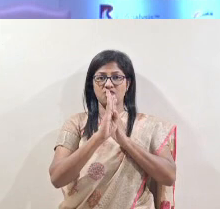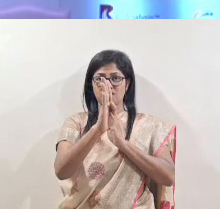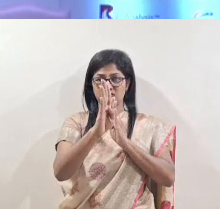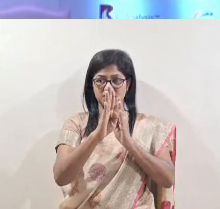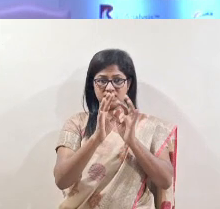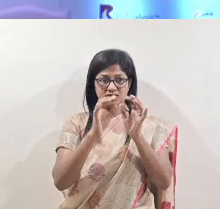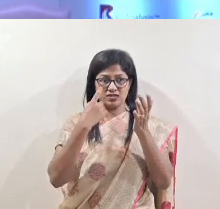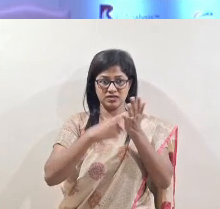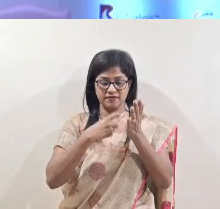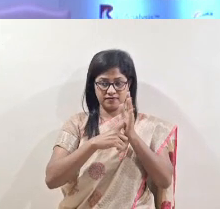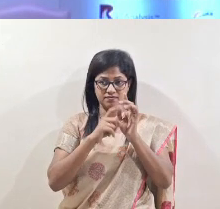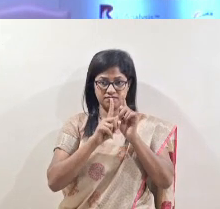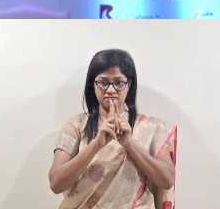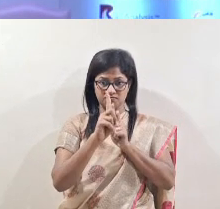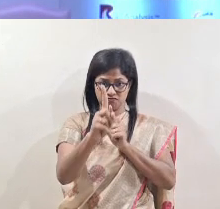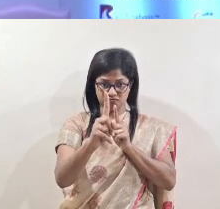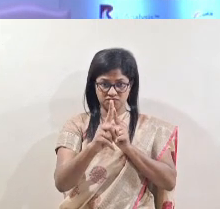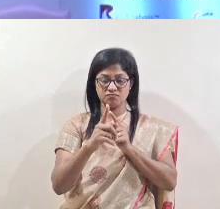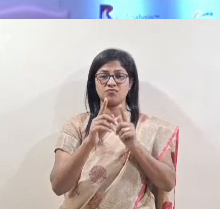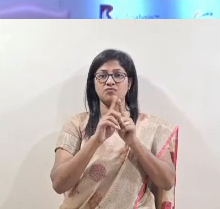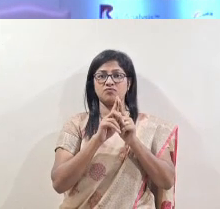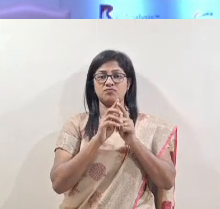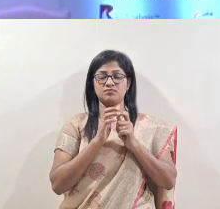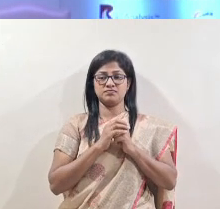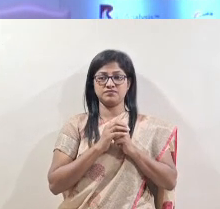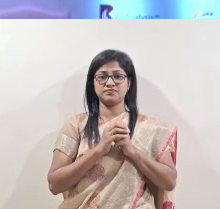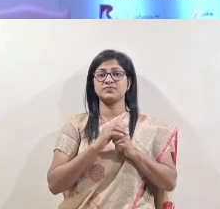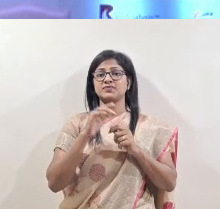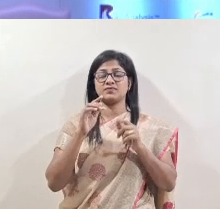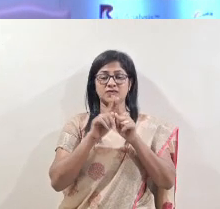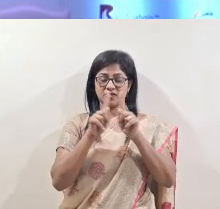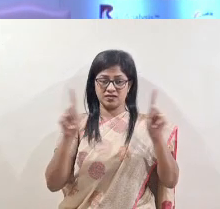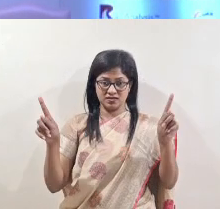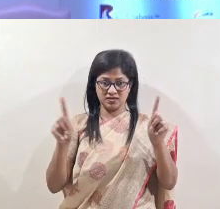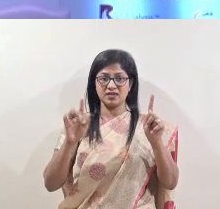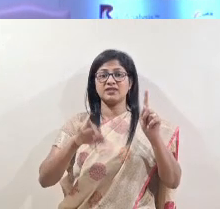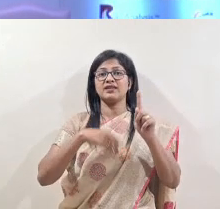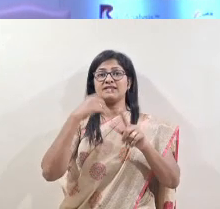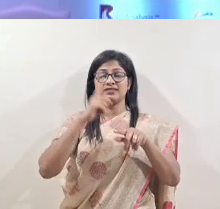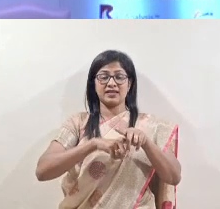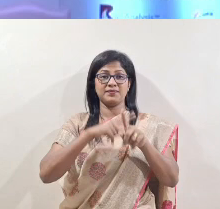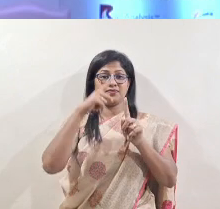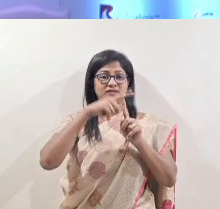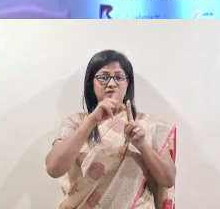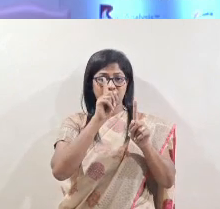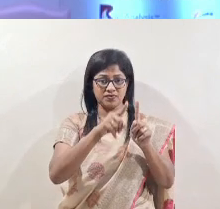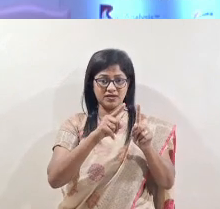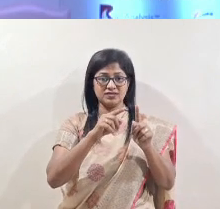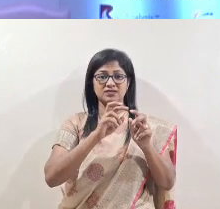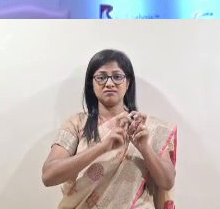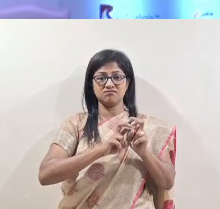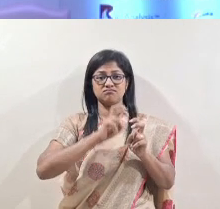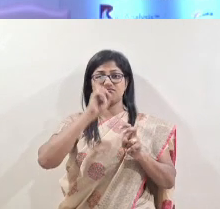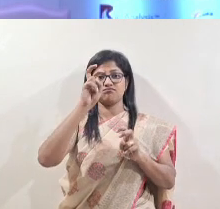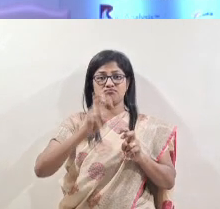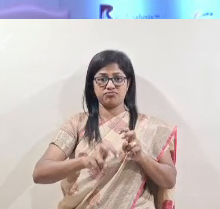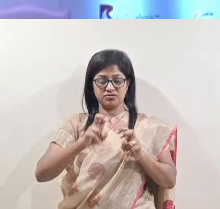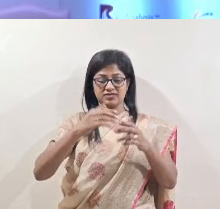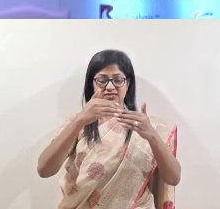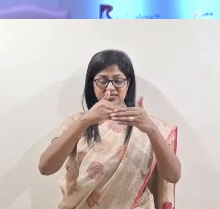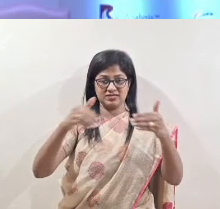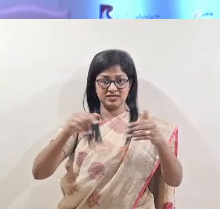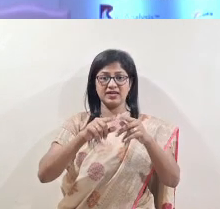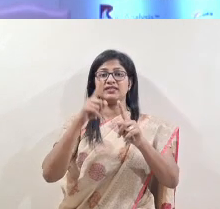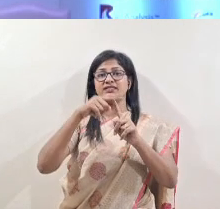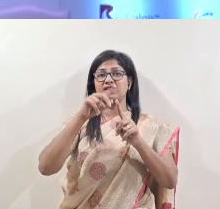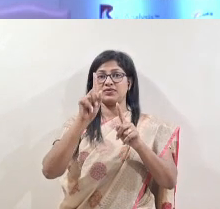Then to consider the time t1, when the rear bumper of leading vehicles touches the line, it will be